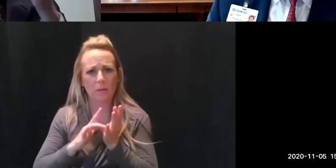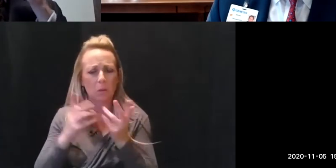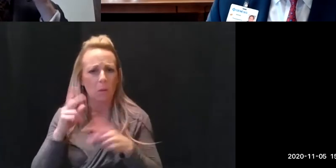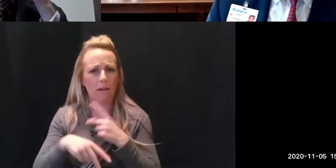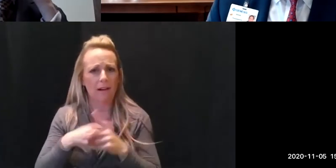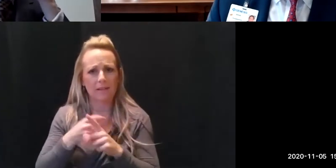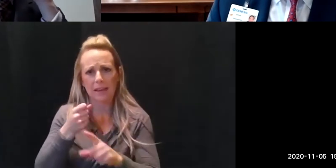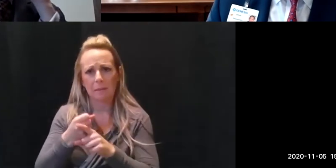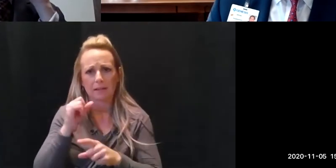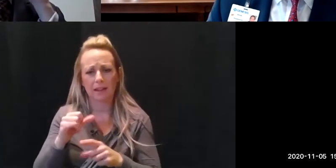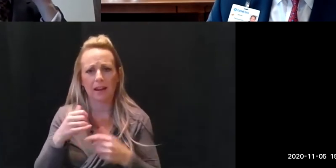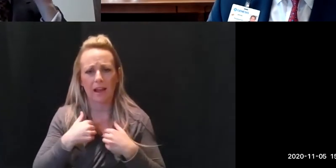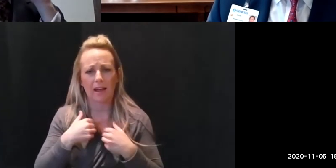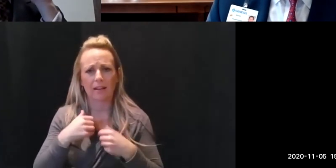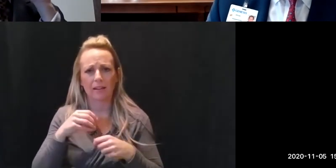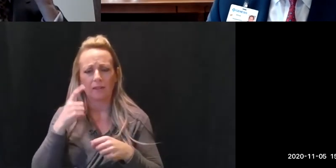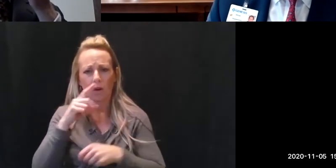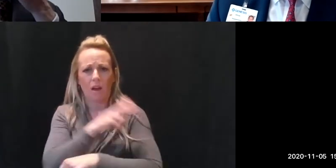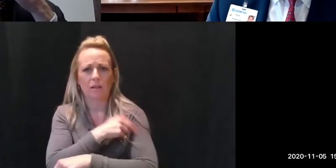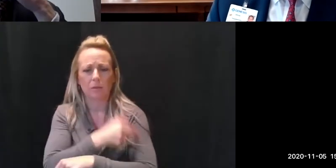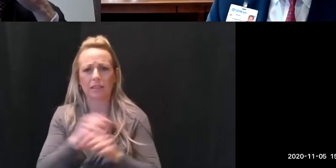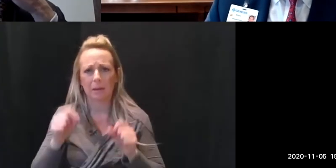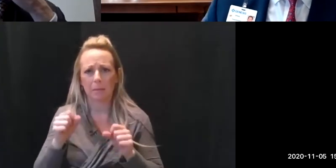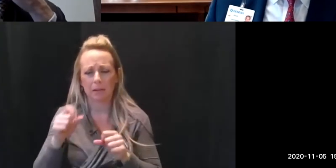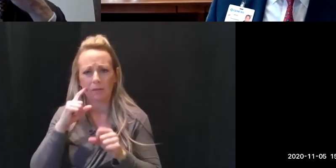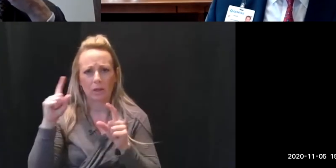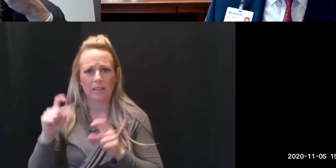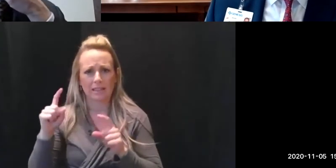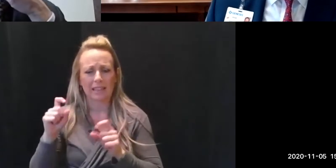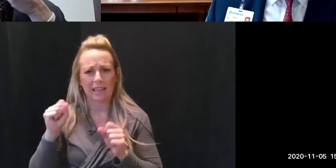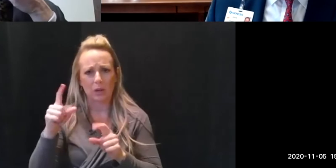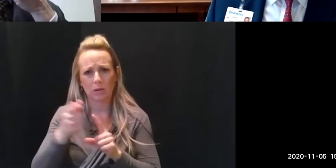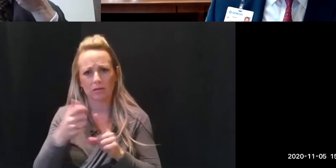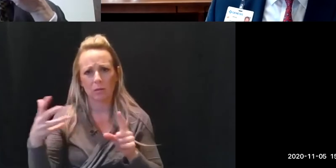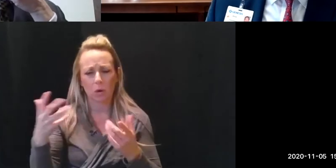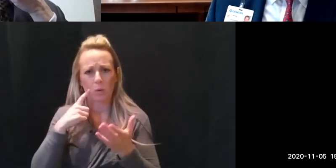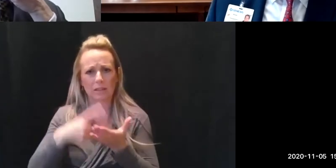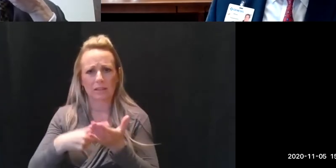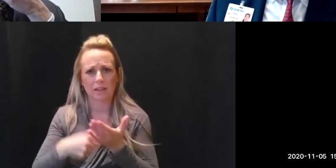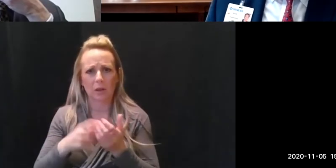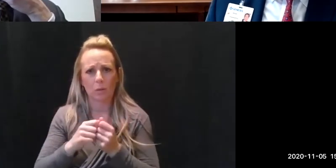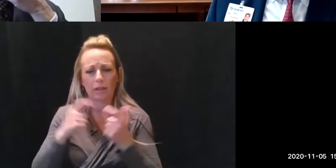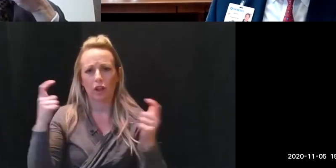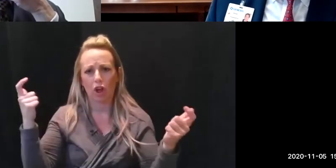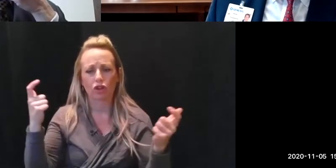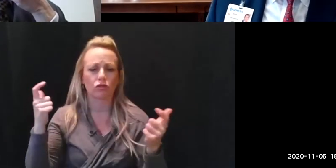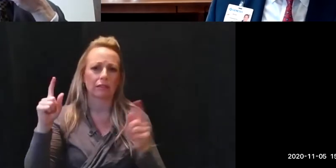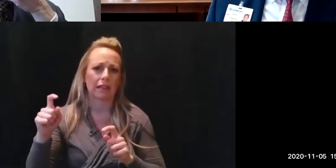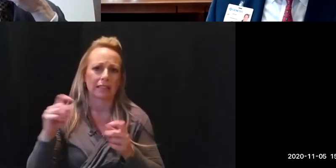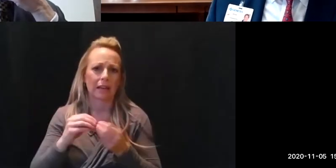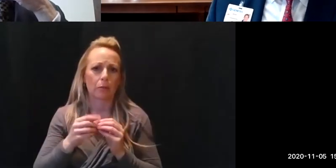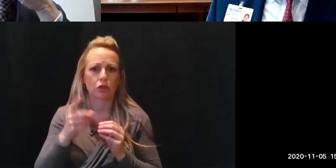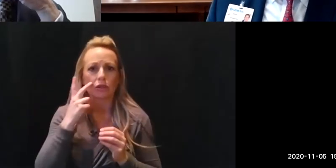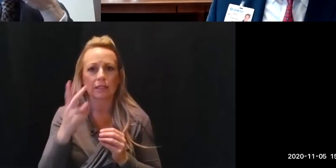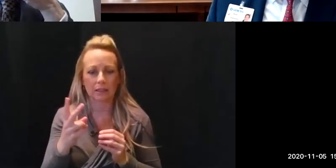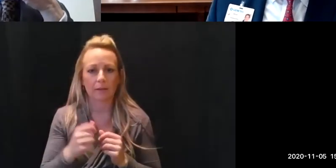on the hospital's ability and demand for testing? Perhaps you can expand on what you were discussing with the large testing numbers you're seeing. We can still do